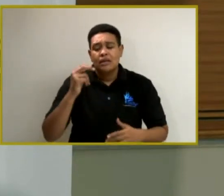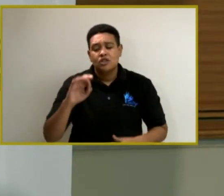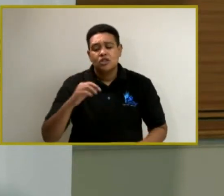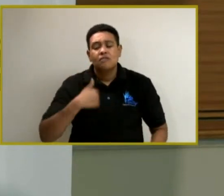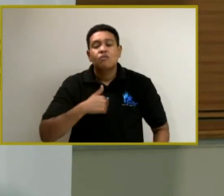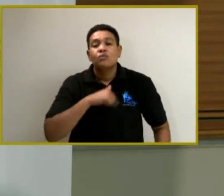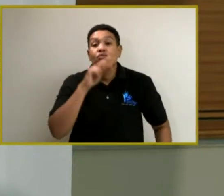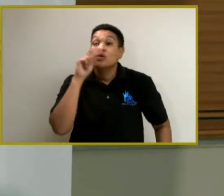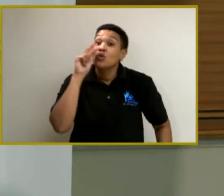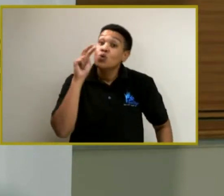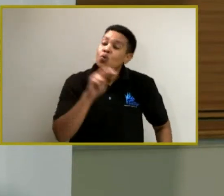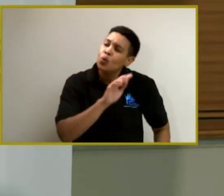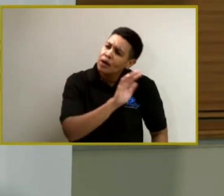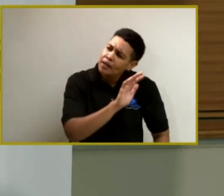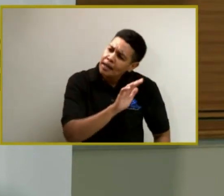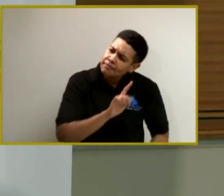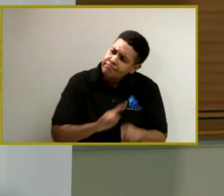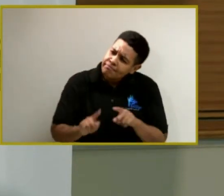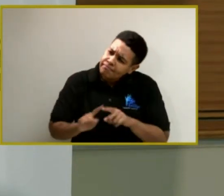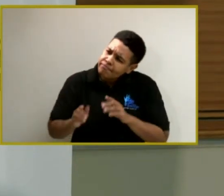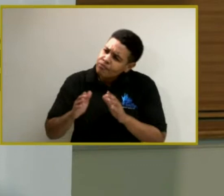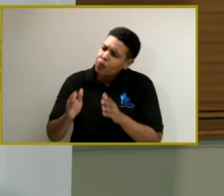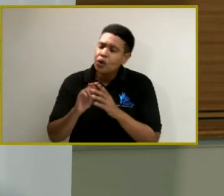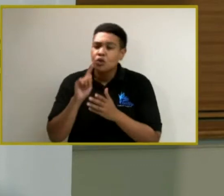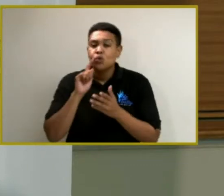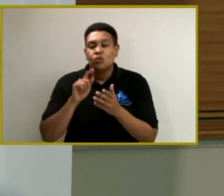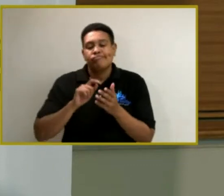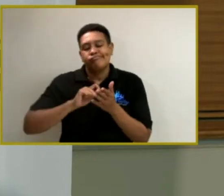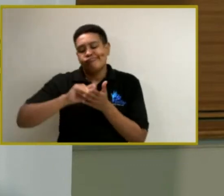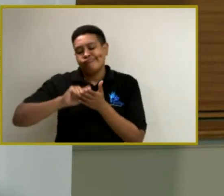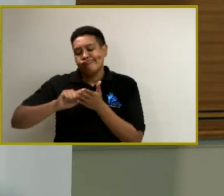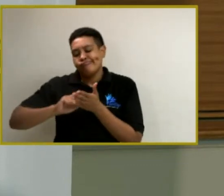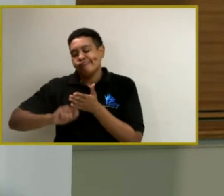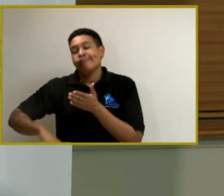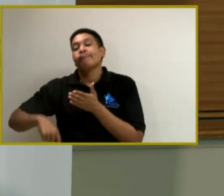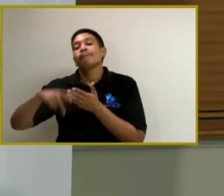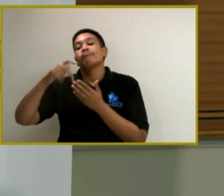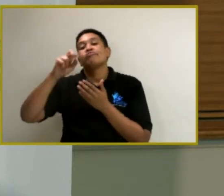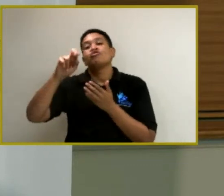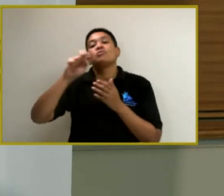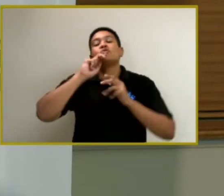have been looking at various ways to get prescriptions to persons, including